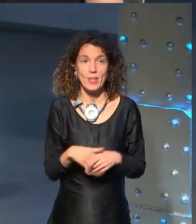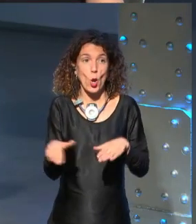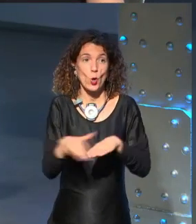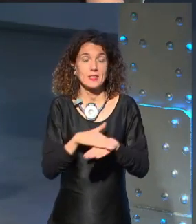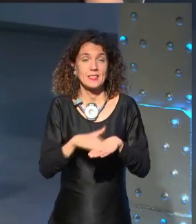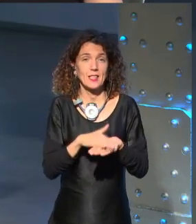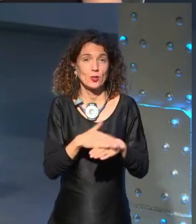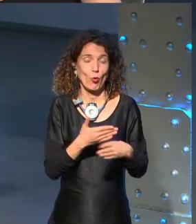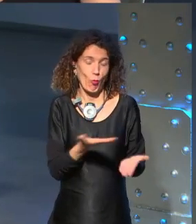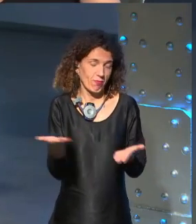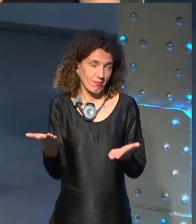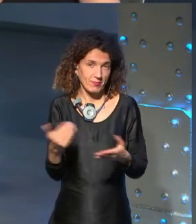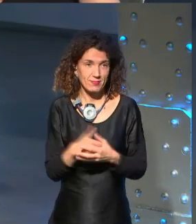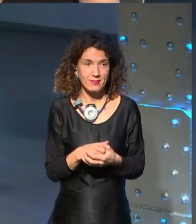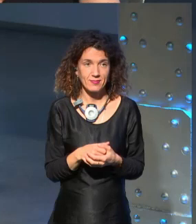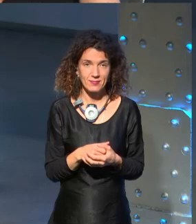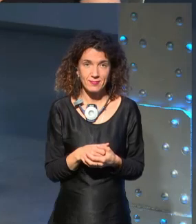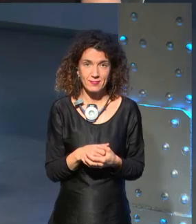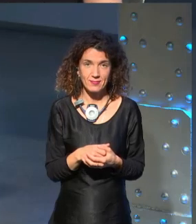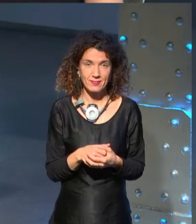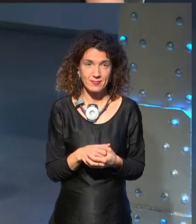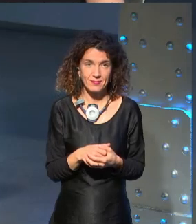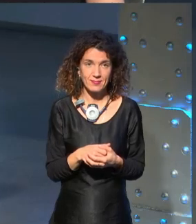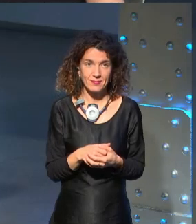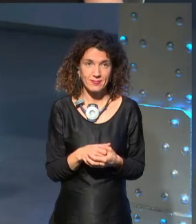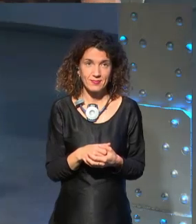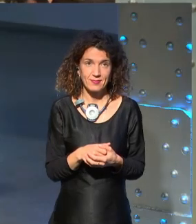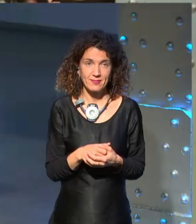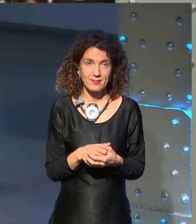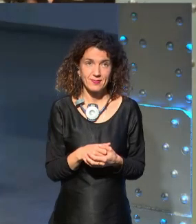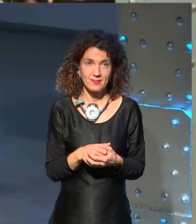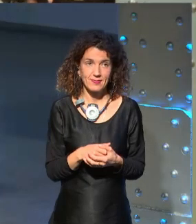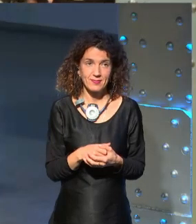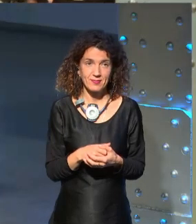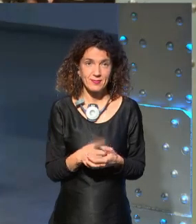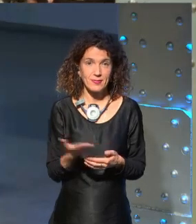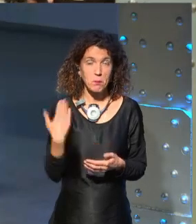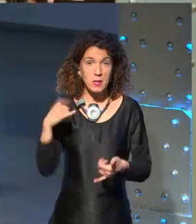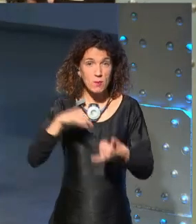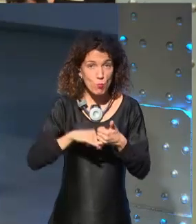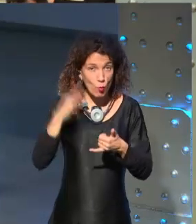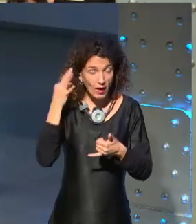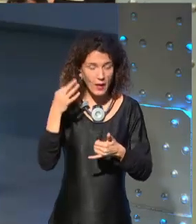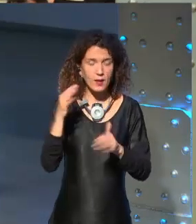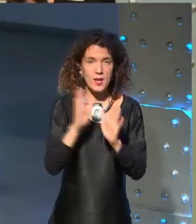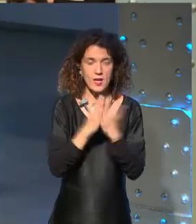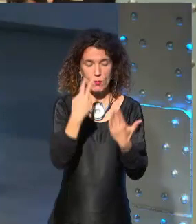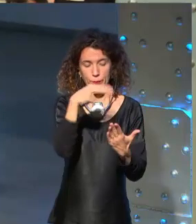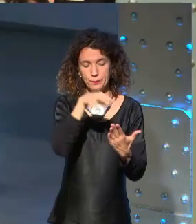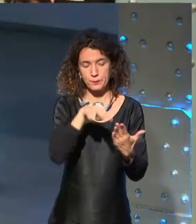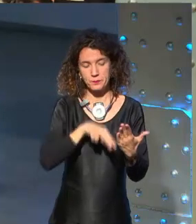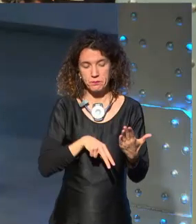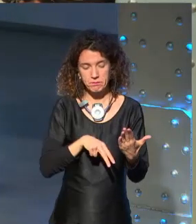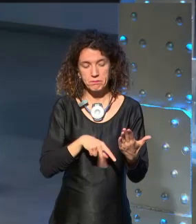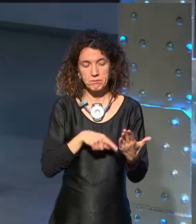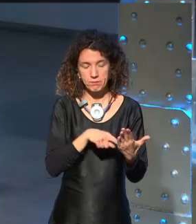A lot of people, it's funny. When my wife reads the books, she has some problems